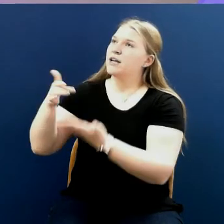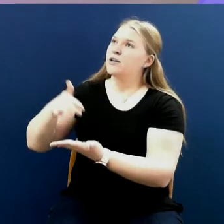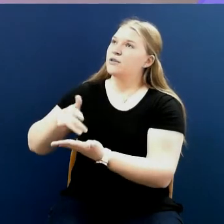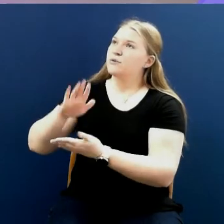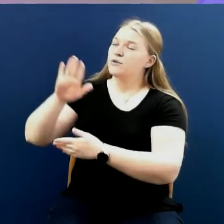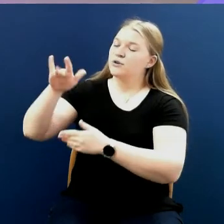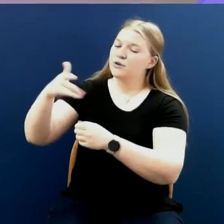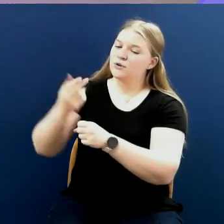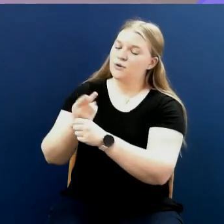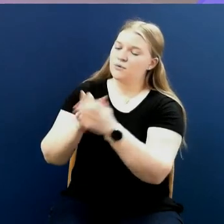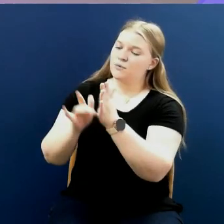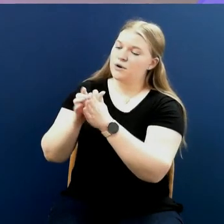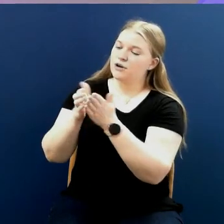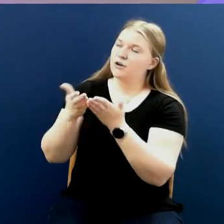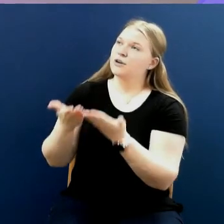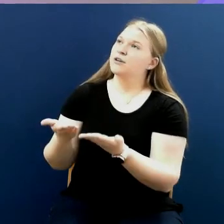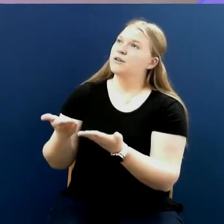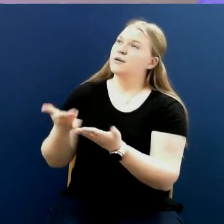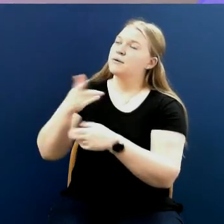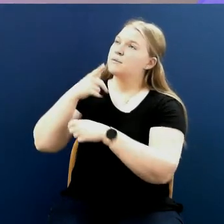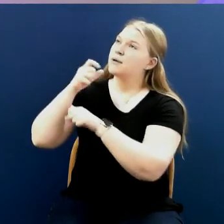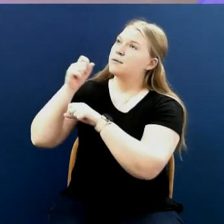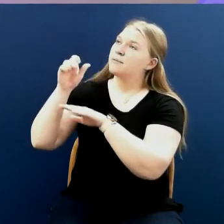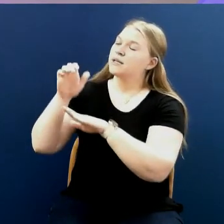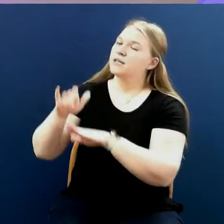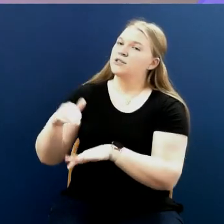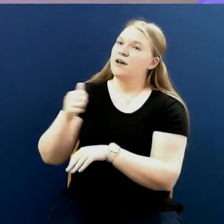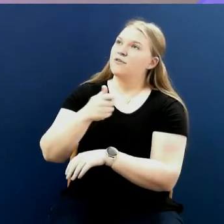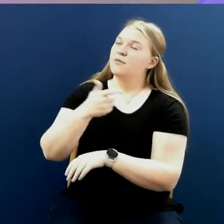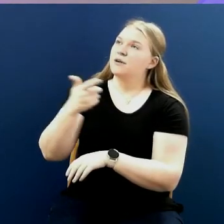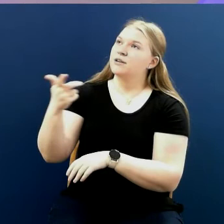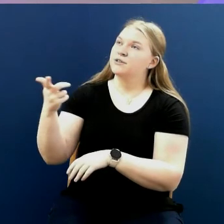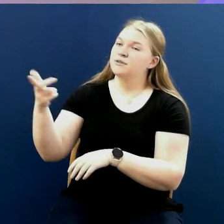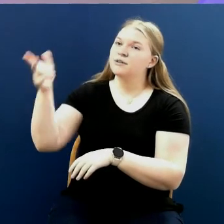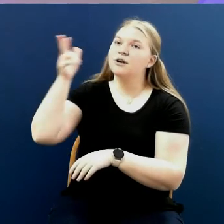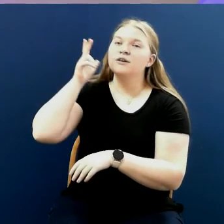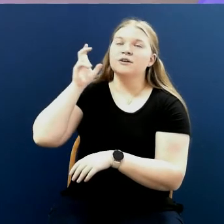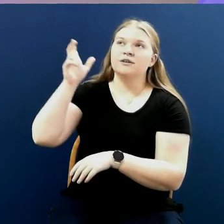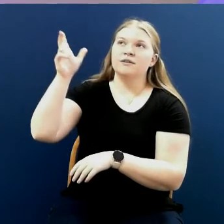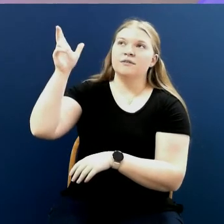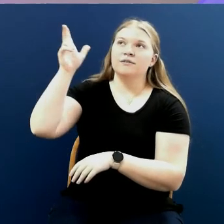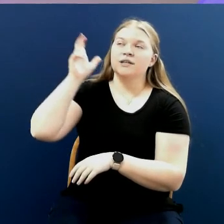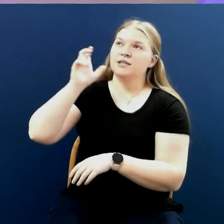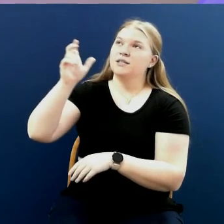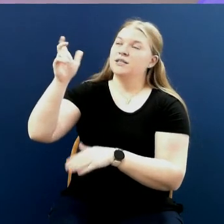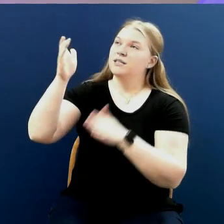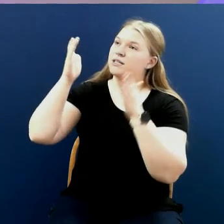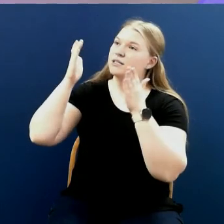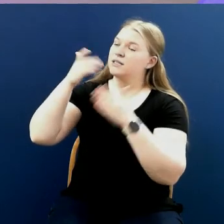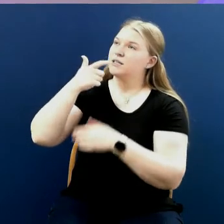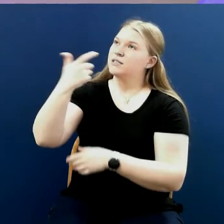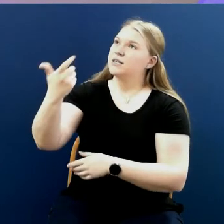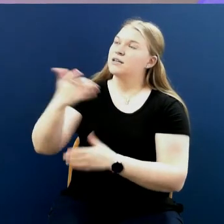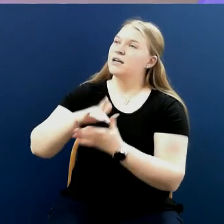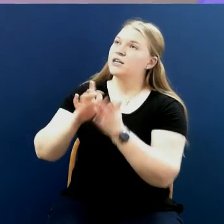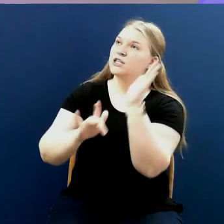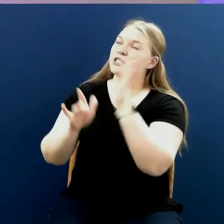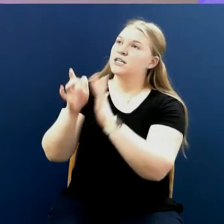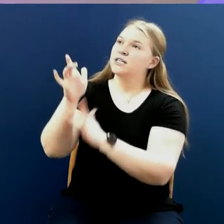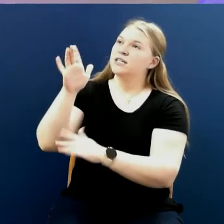Would it be a blessing to everyone whose ears this falls on? It's in Jesus' name we